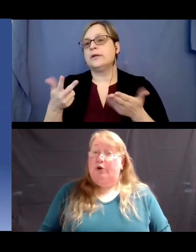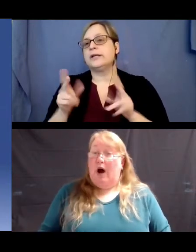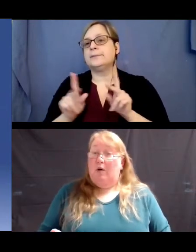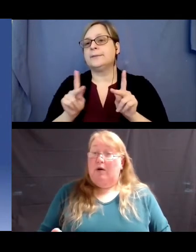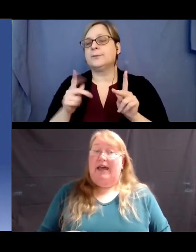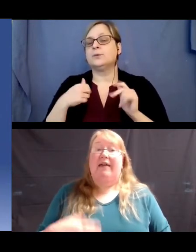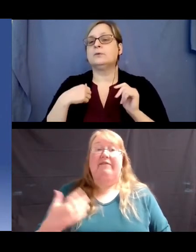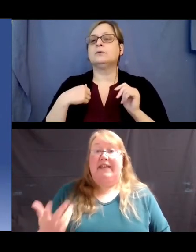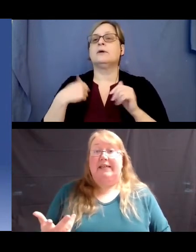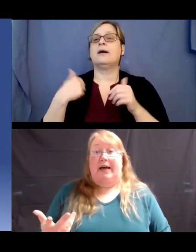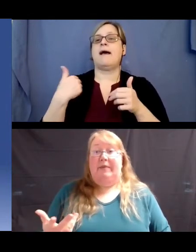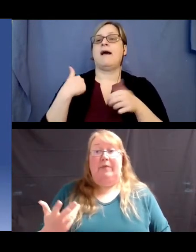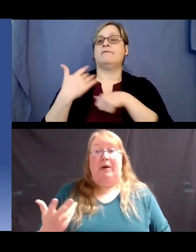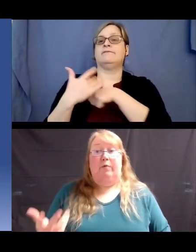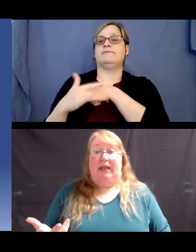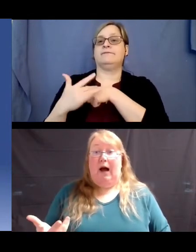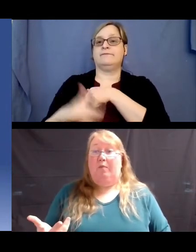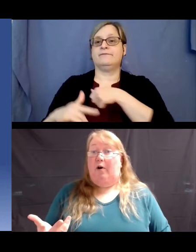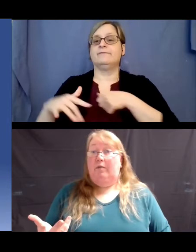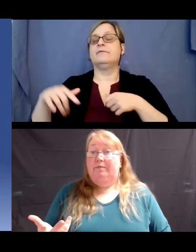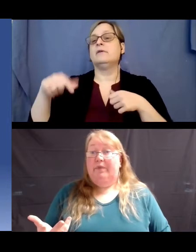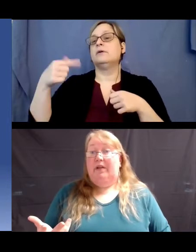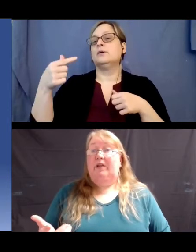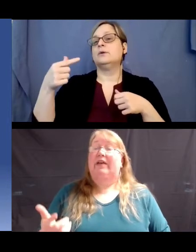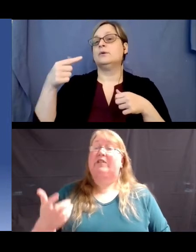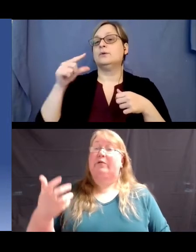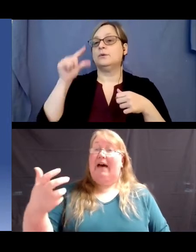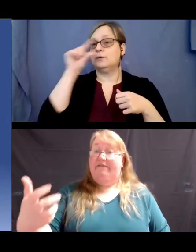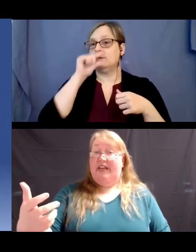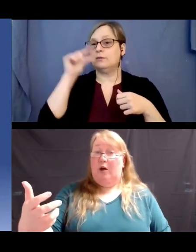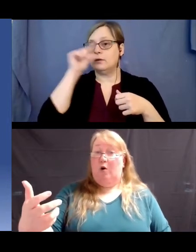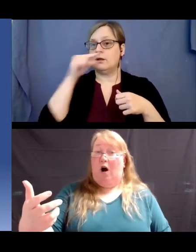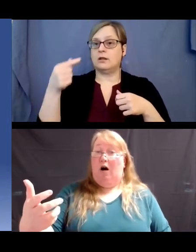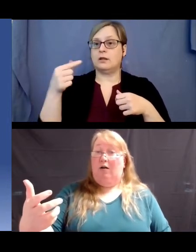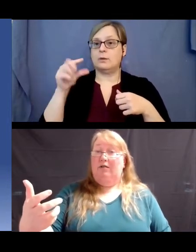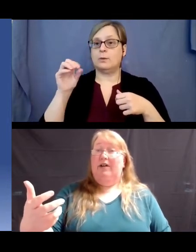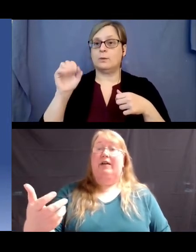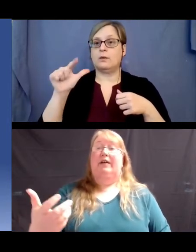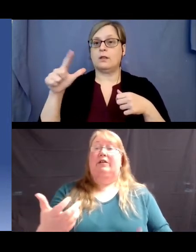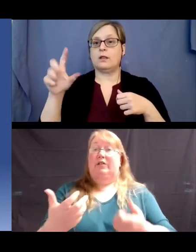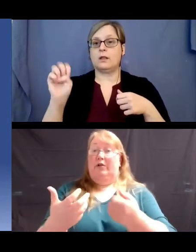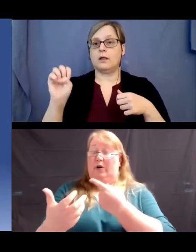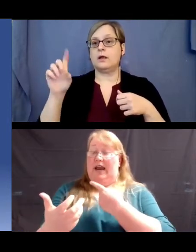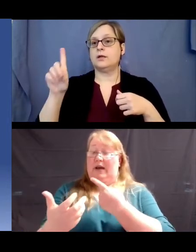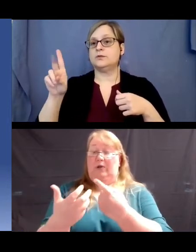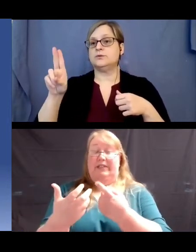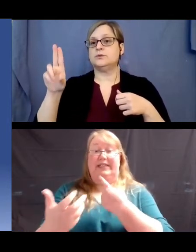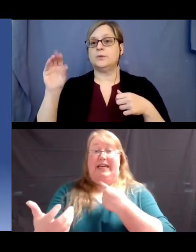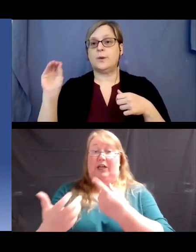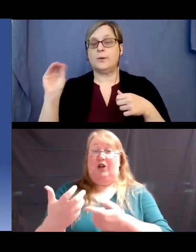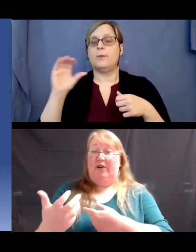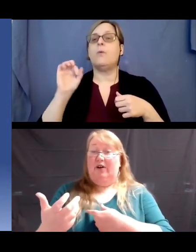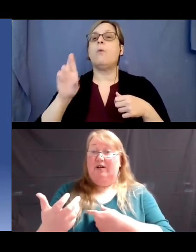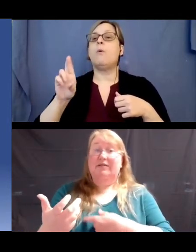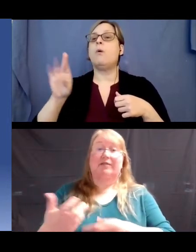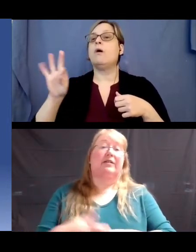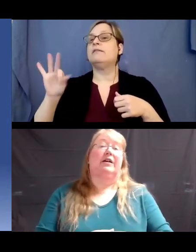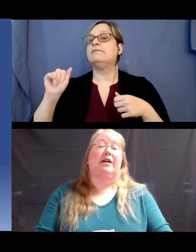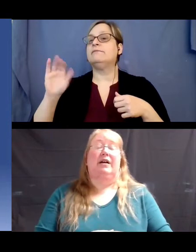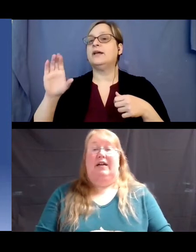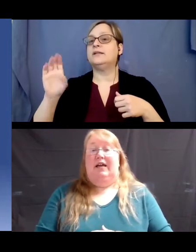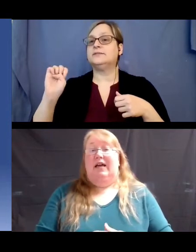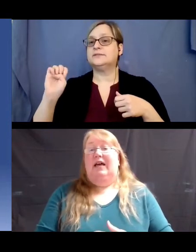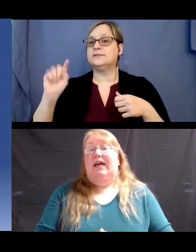Google Duo and FaceTime can be really helpful. It gives you that video call so you're able to see each other.